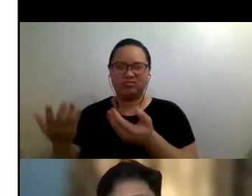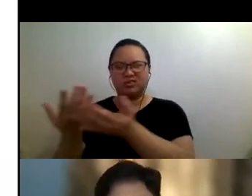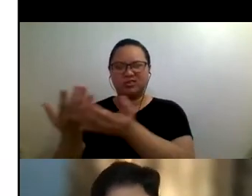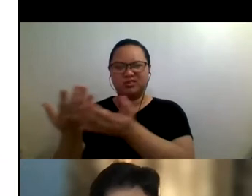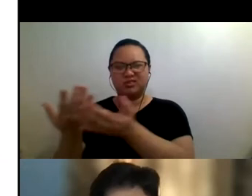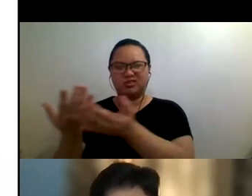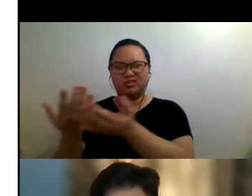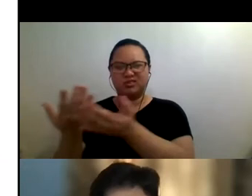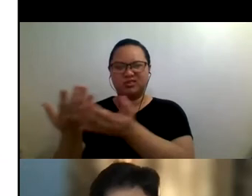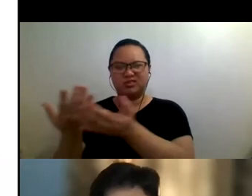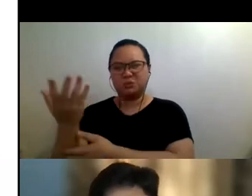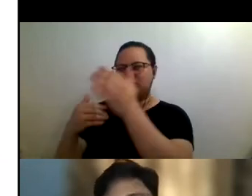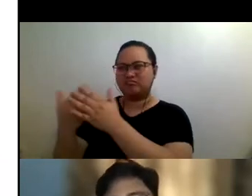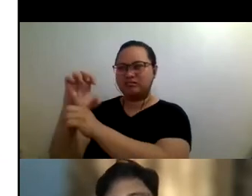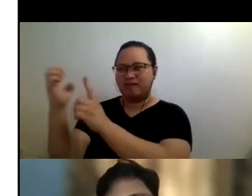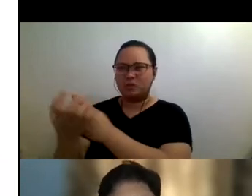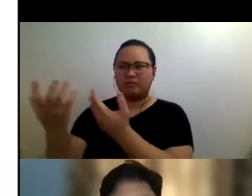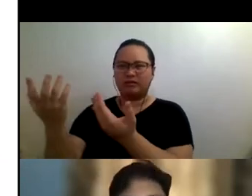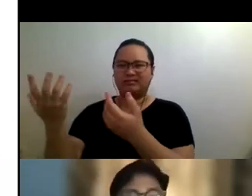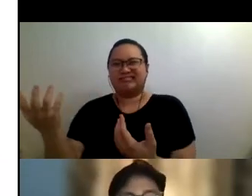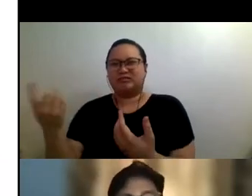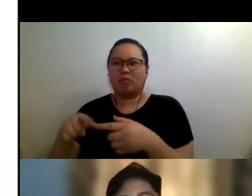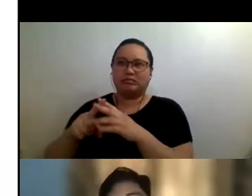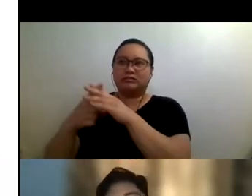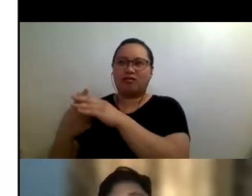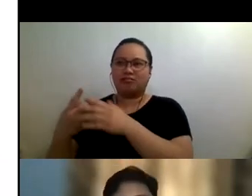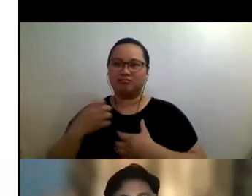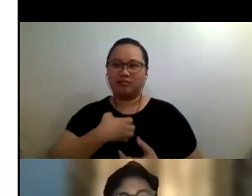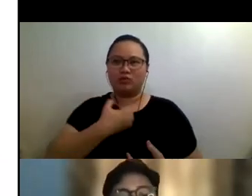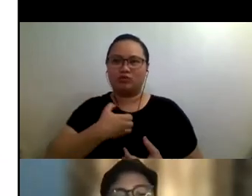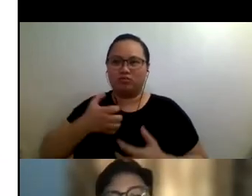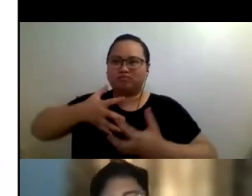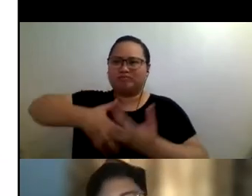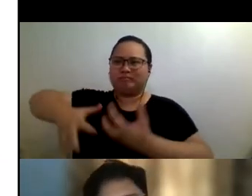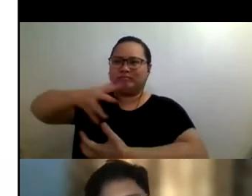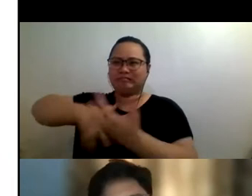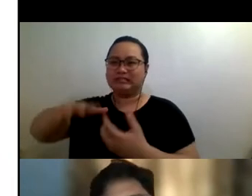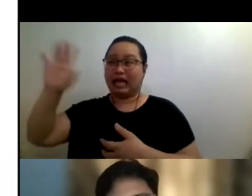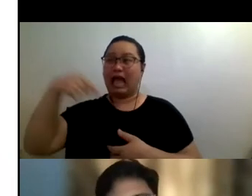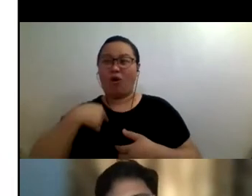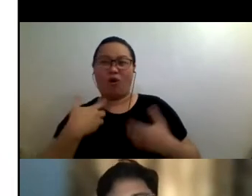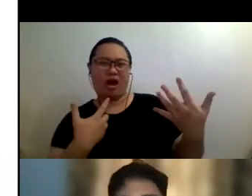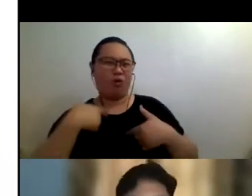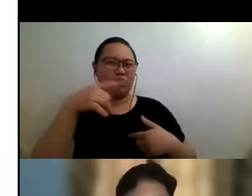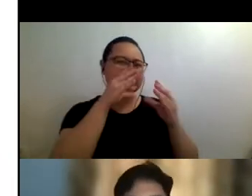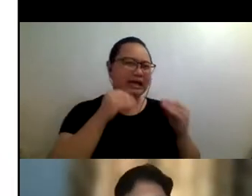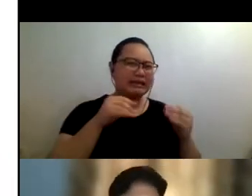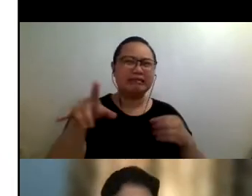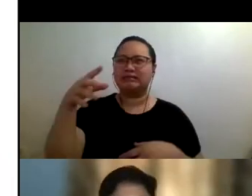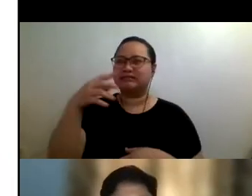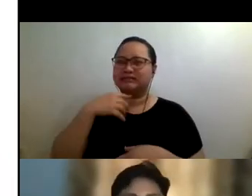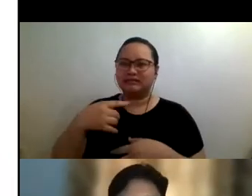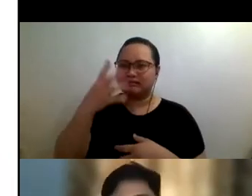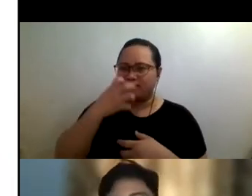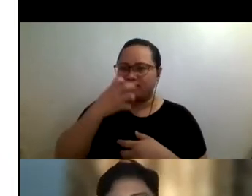uncomfortable environment, and the leadership among the emotions went haywire. The five were trying to take the wheel to steer Riley towards